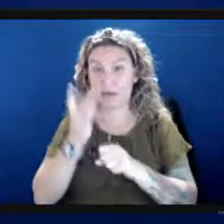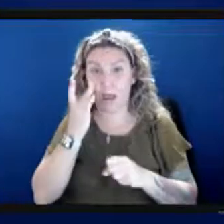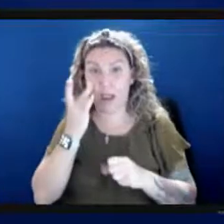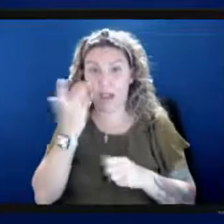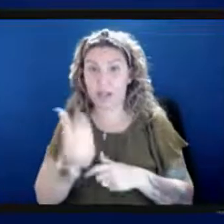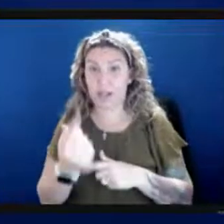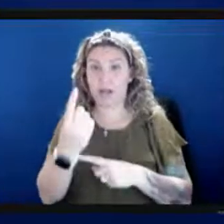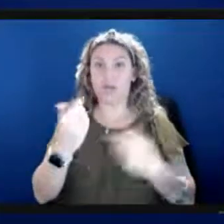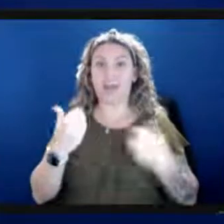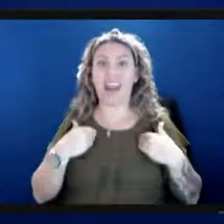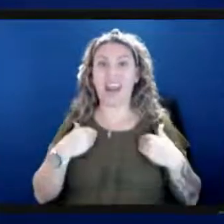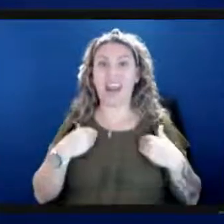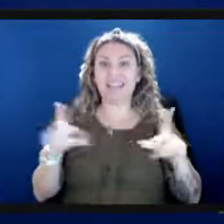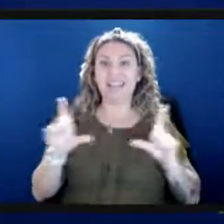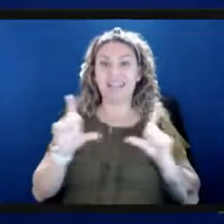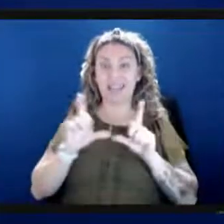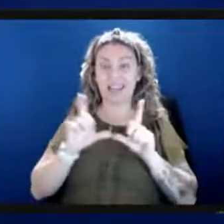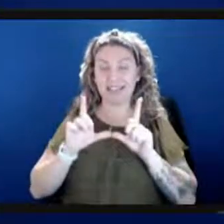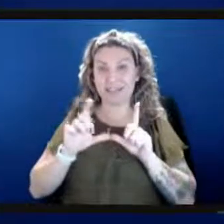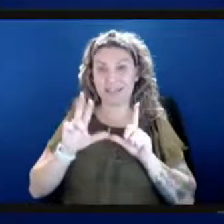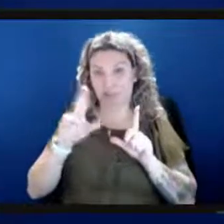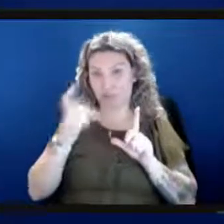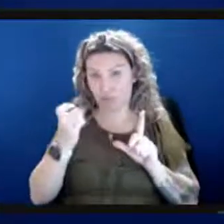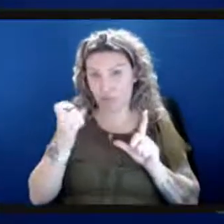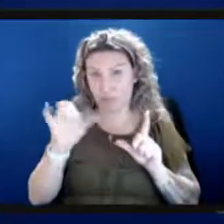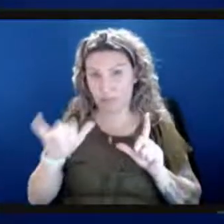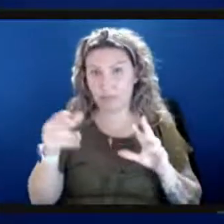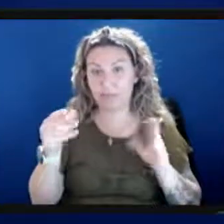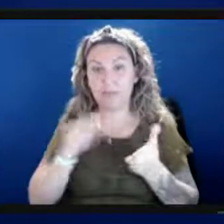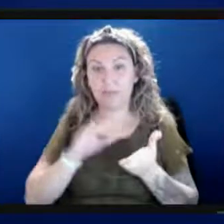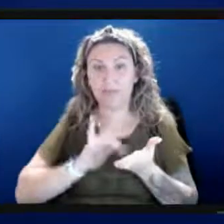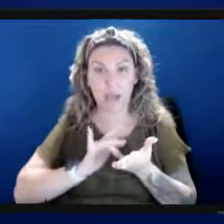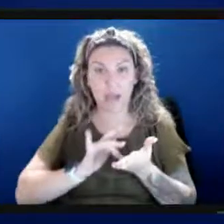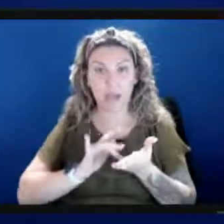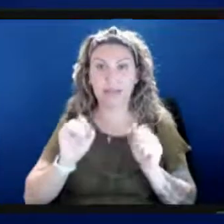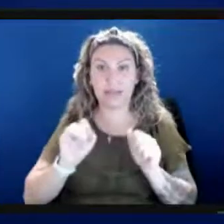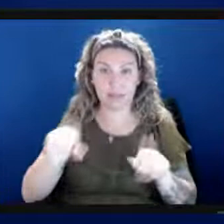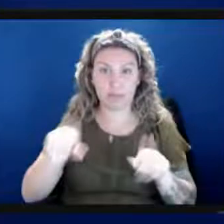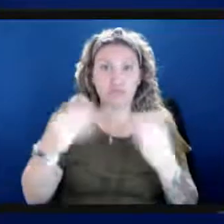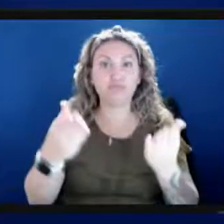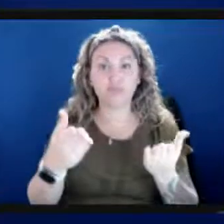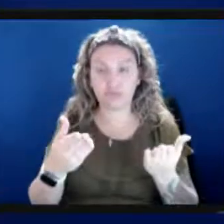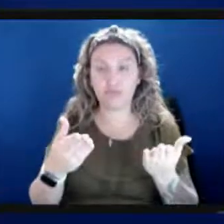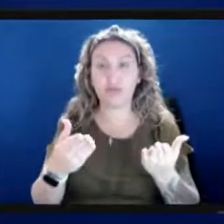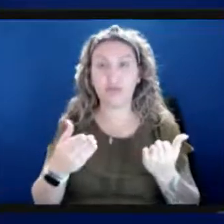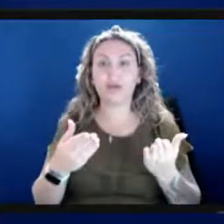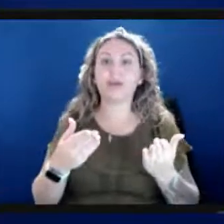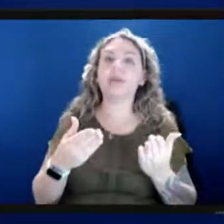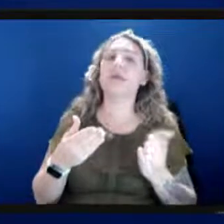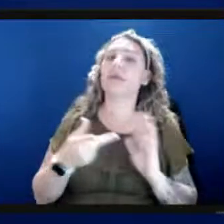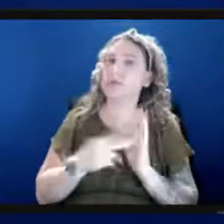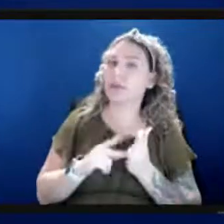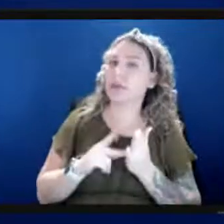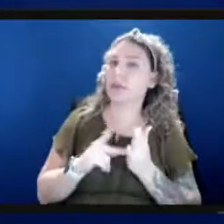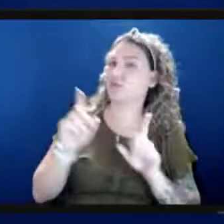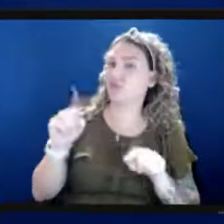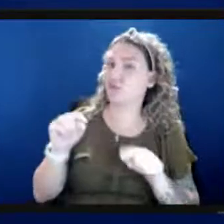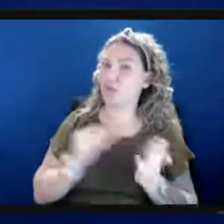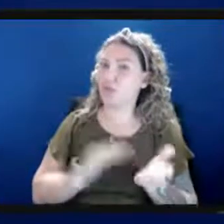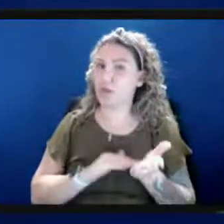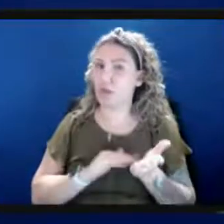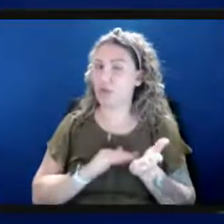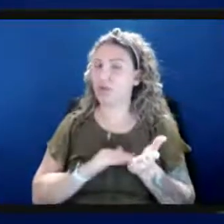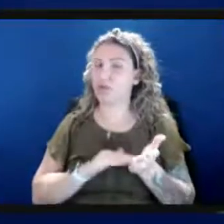license to prescribe that medication can actually prescribe it to you. When I say that word, it means that you go to that doctor, the doctor can actually give